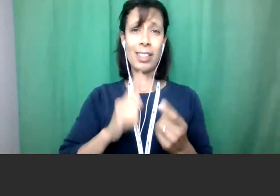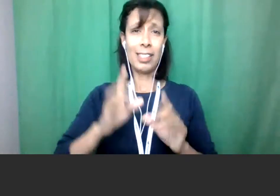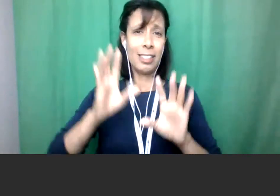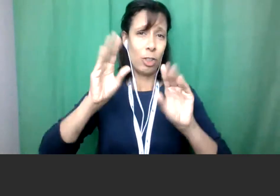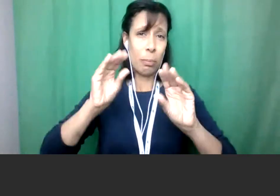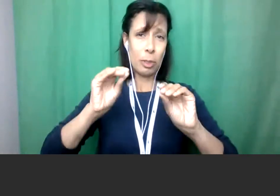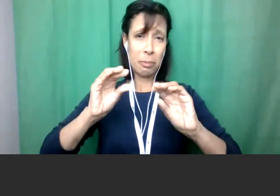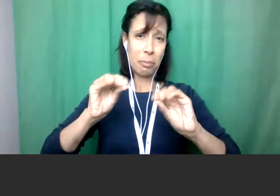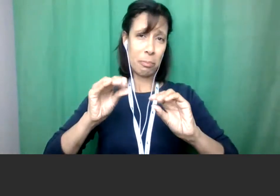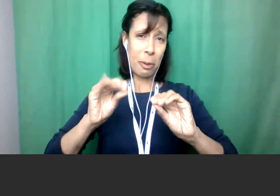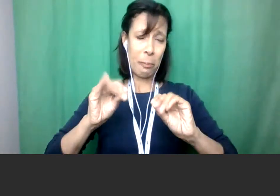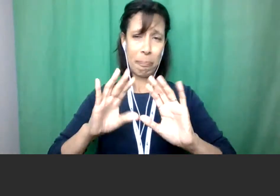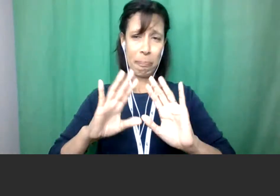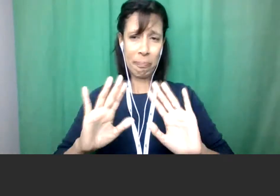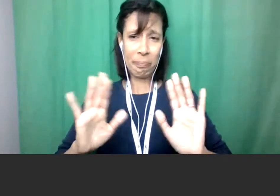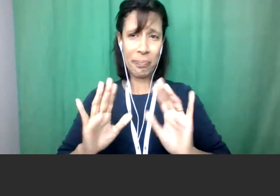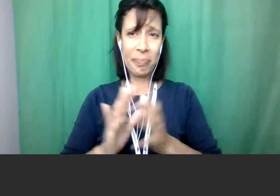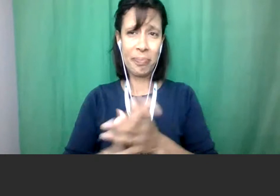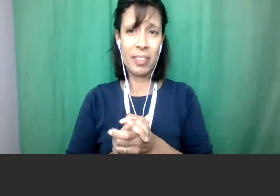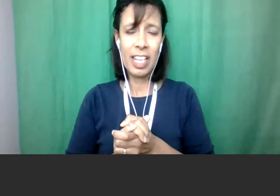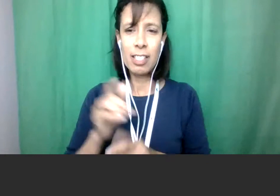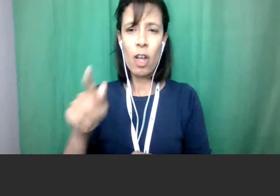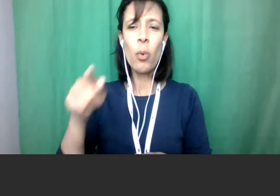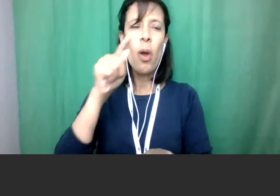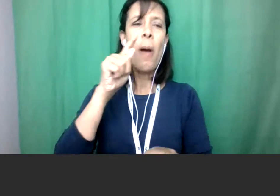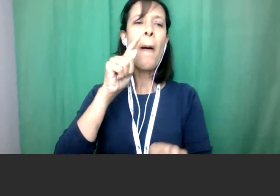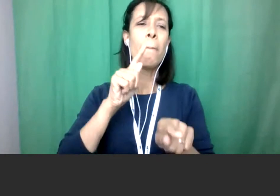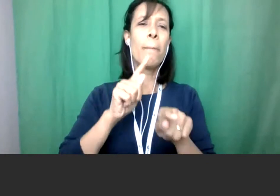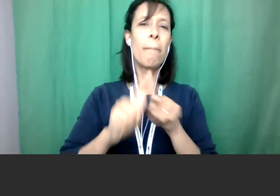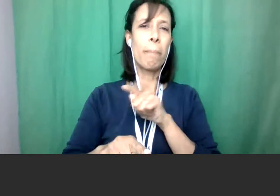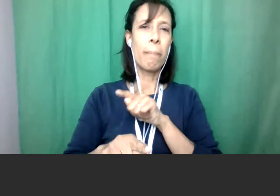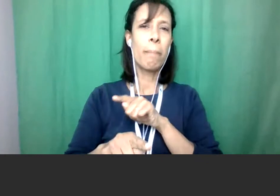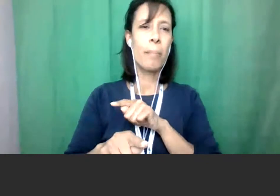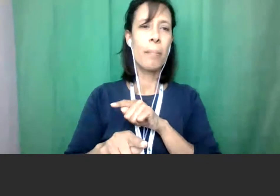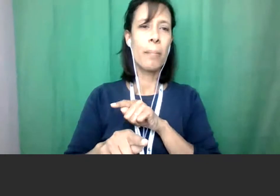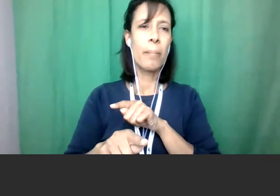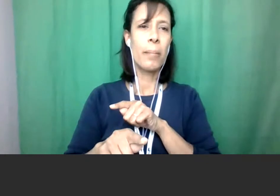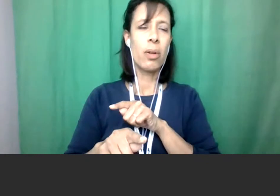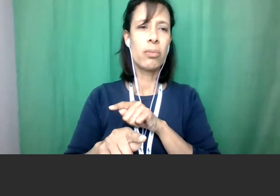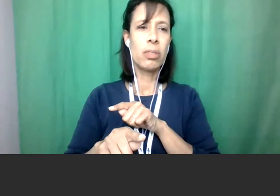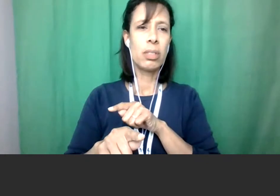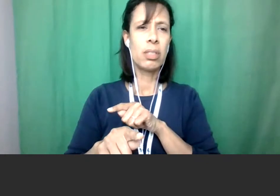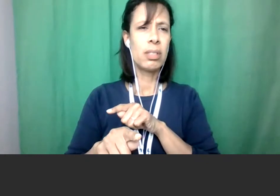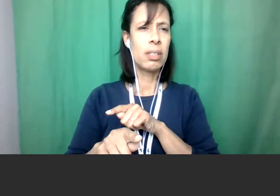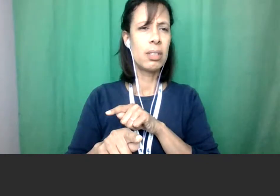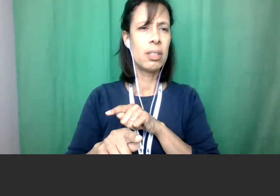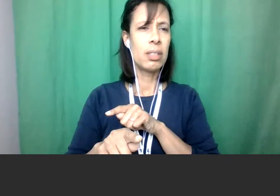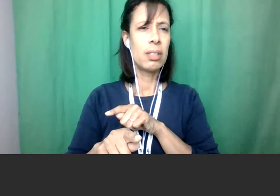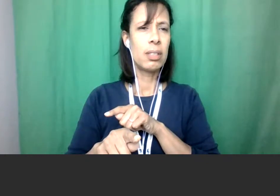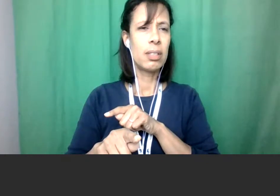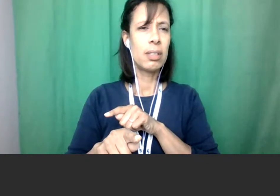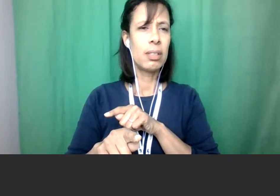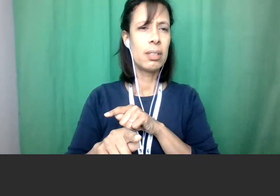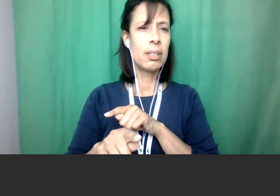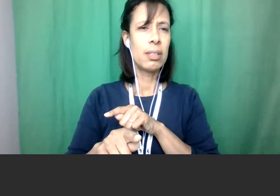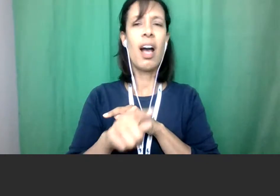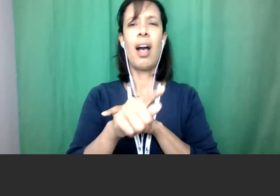Okay, so the majority at the moment is, okay, the first few, continue please,